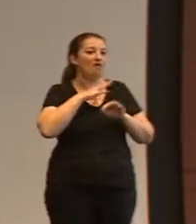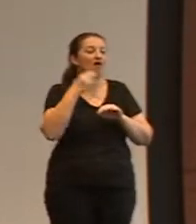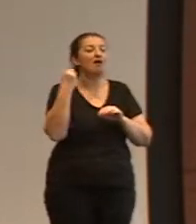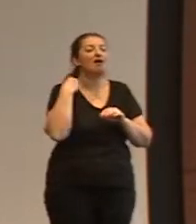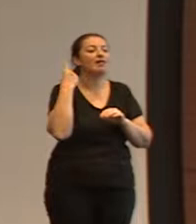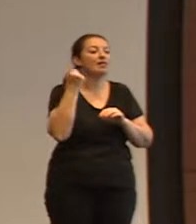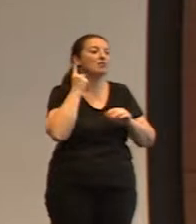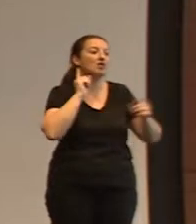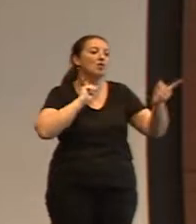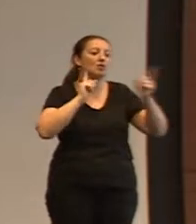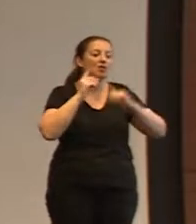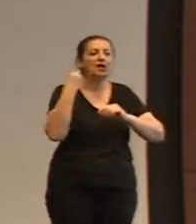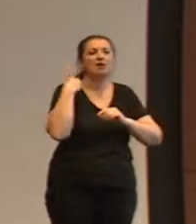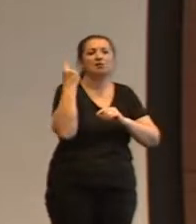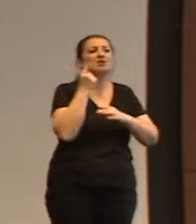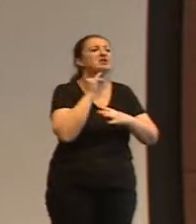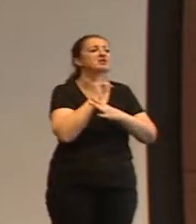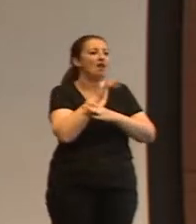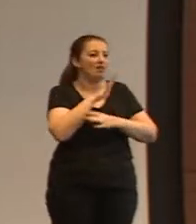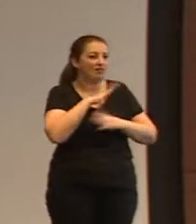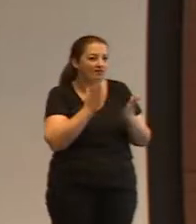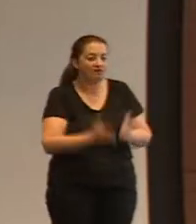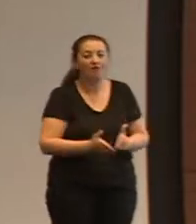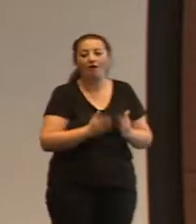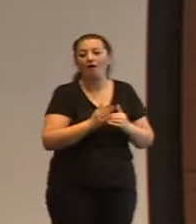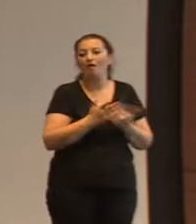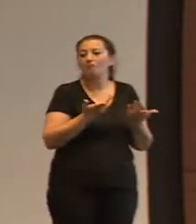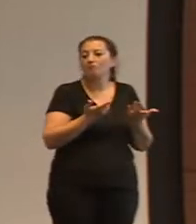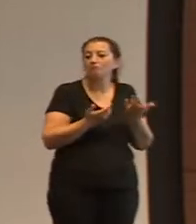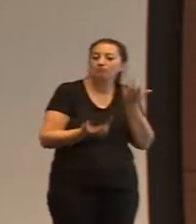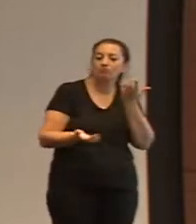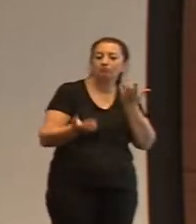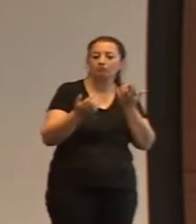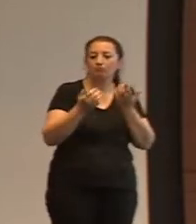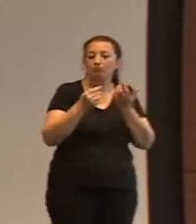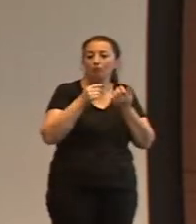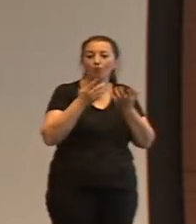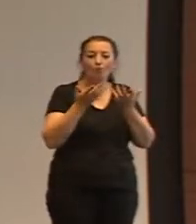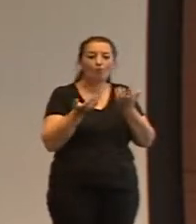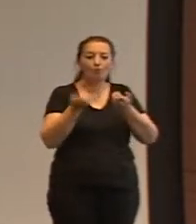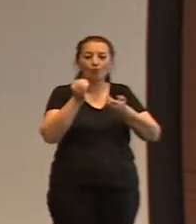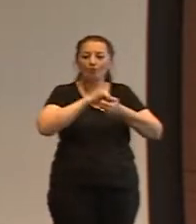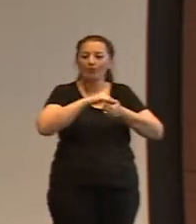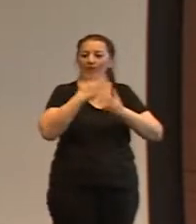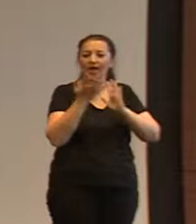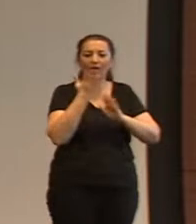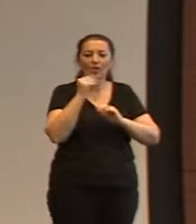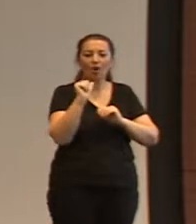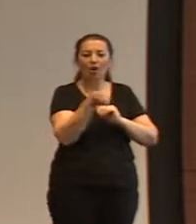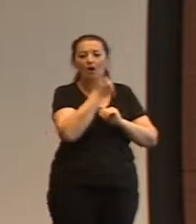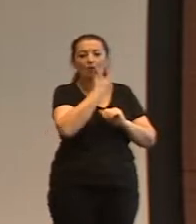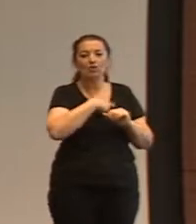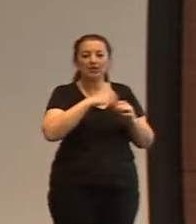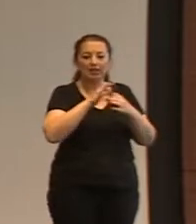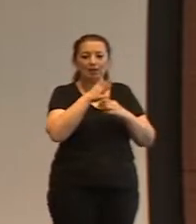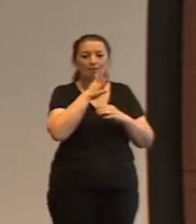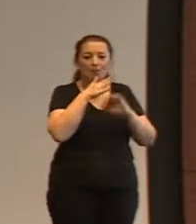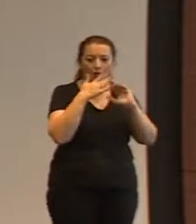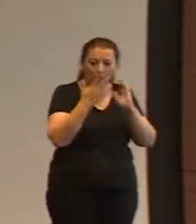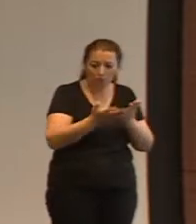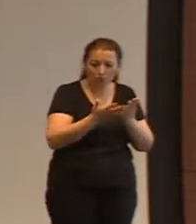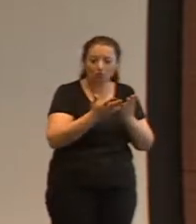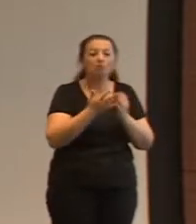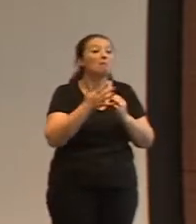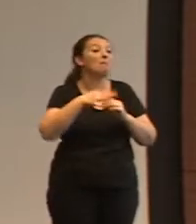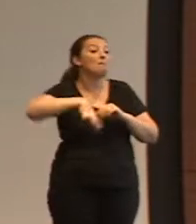course it brings along a brand new economy law arts blockchain is a direct outcome of